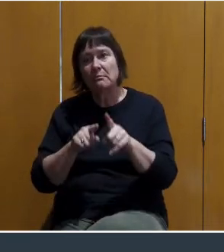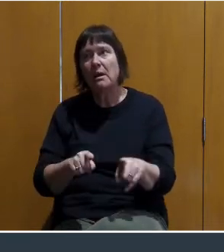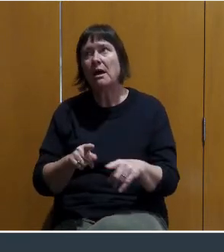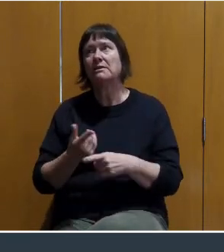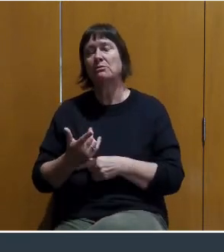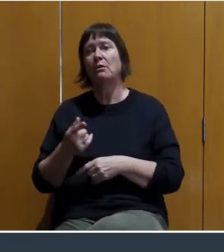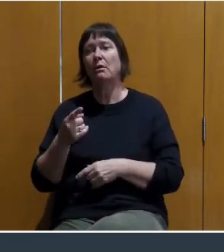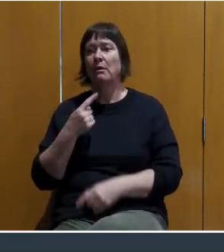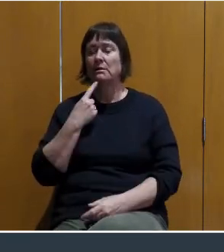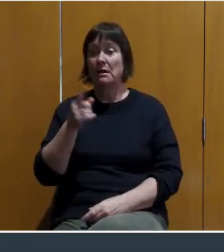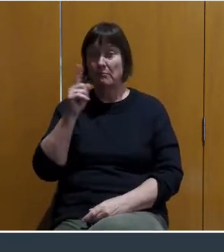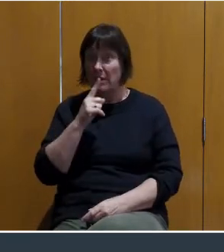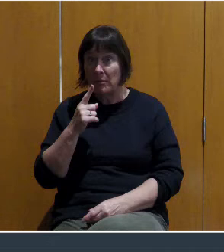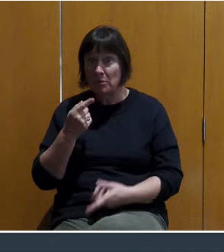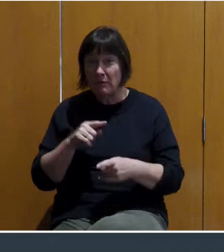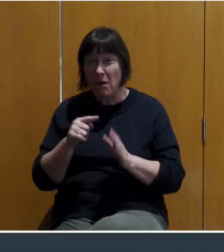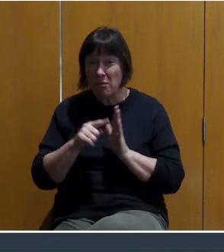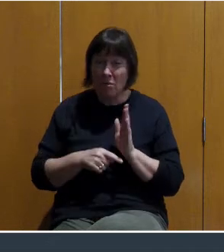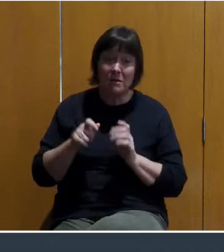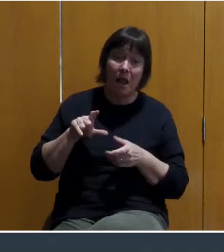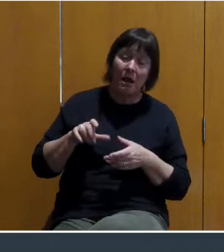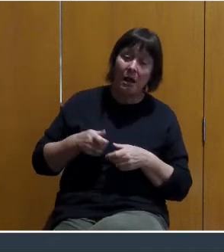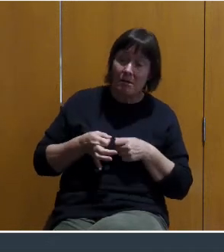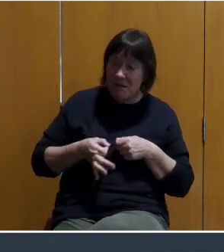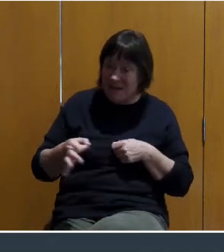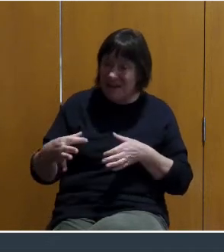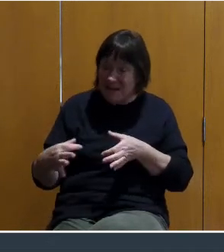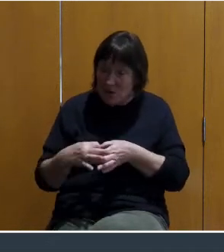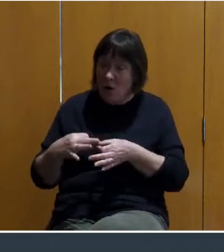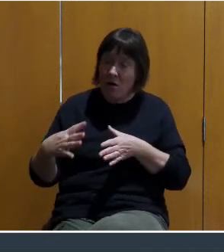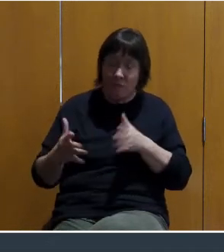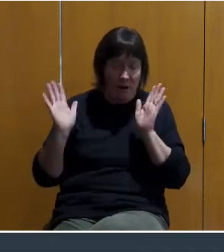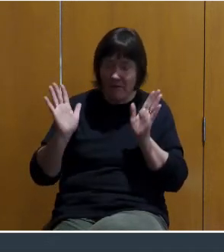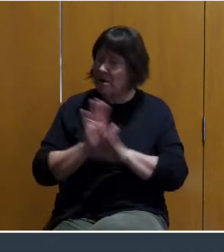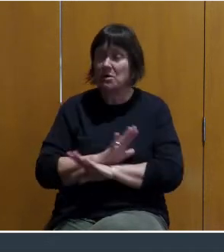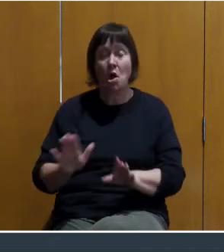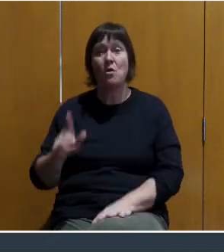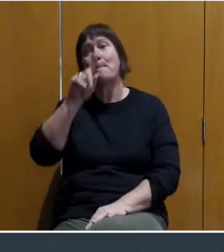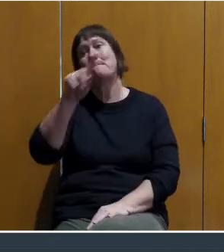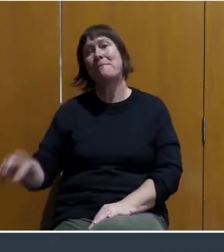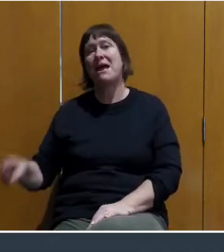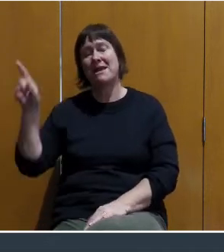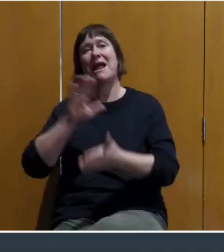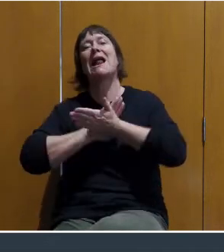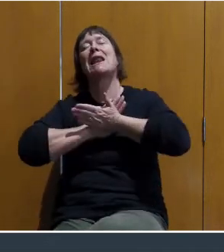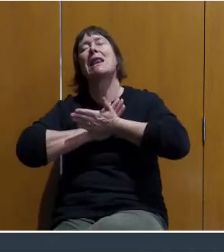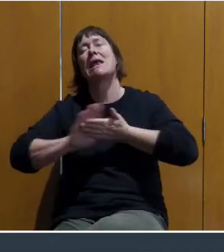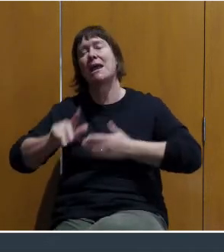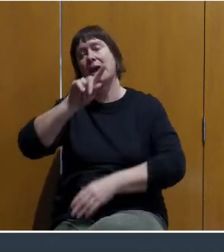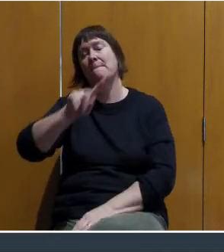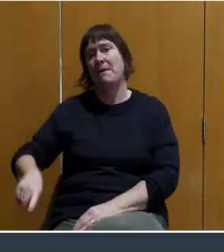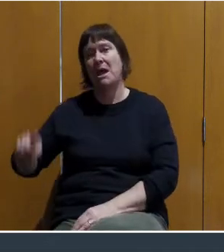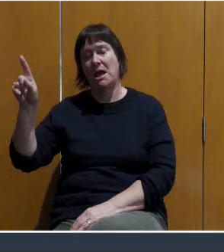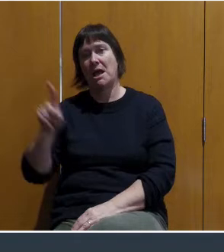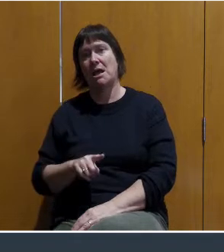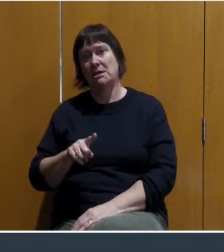enforce the rules, make it clear. I reiterate what Angie said before, the Society is prepared